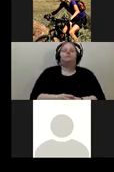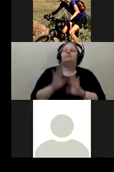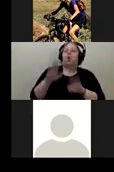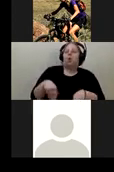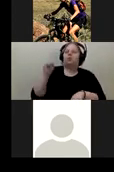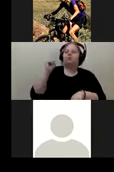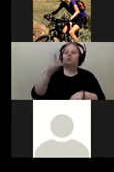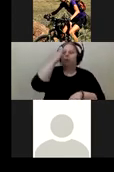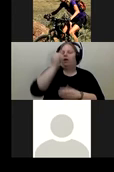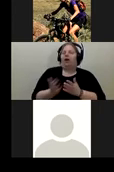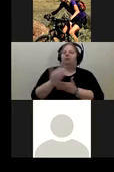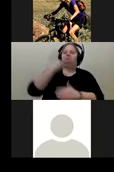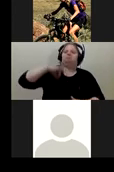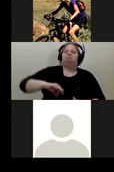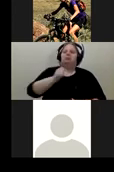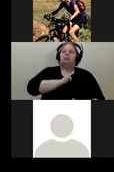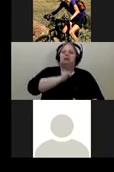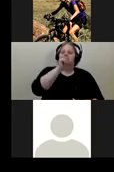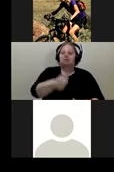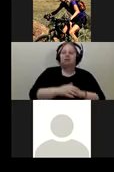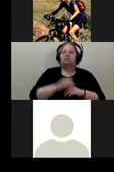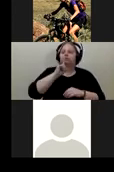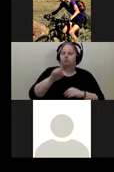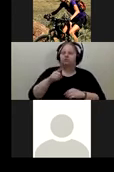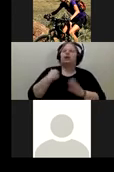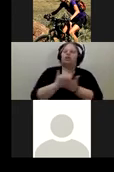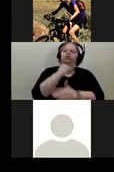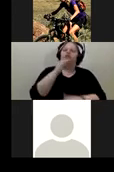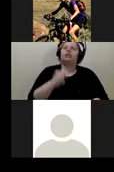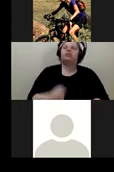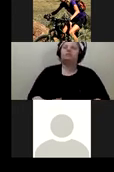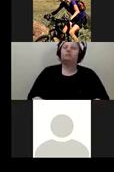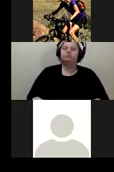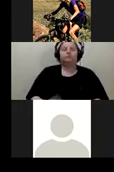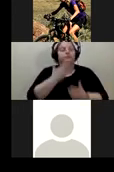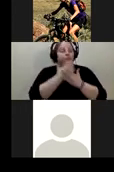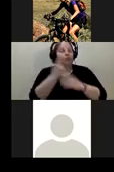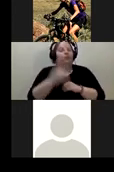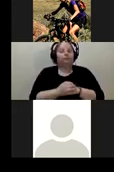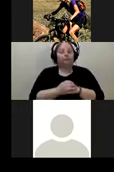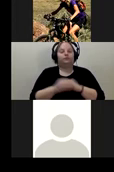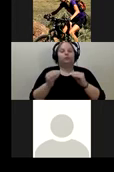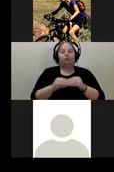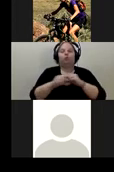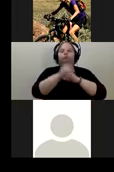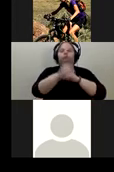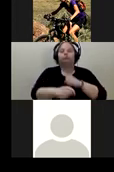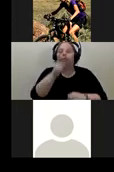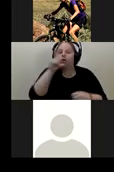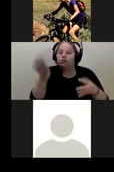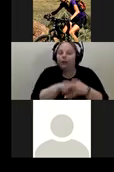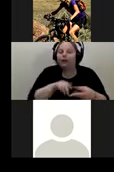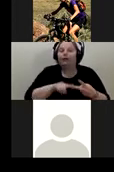not gaining personally. I've got it coming. Now, there's a great one for taking extra long lunches, or, you